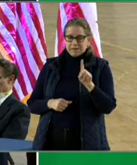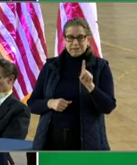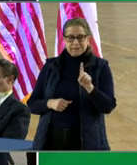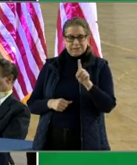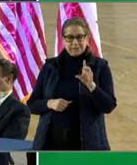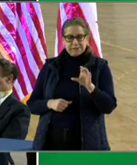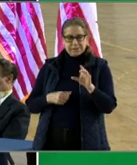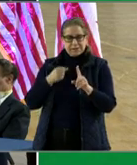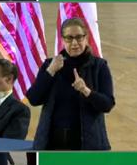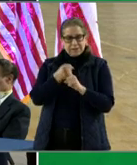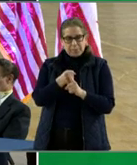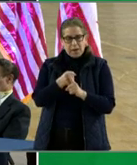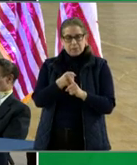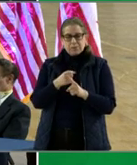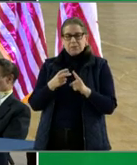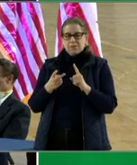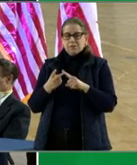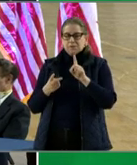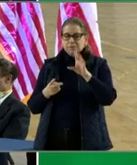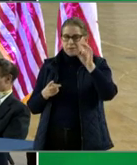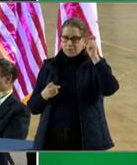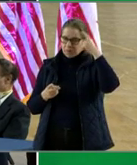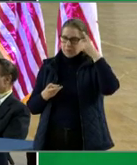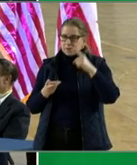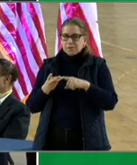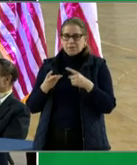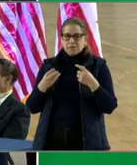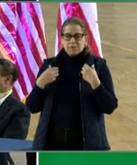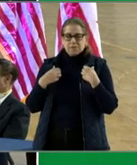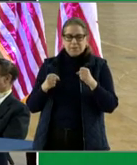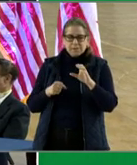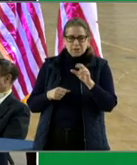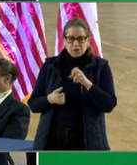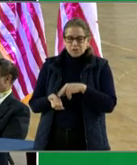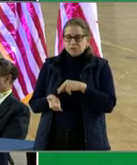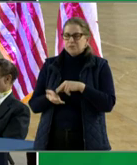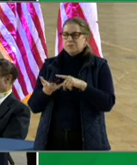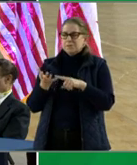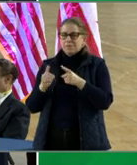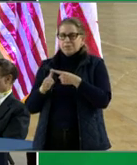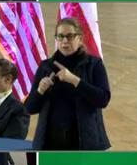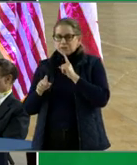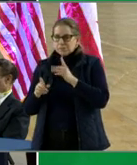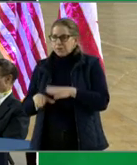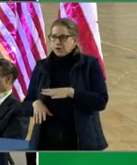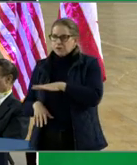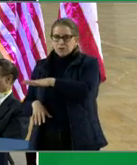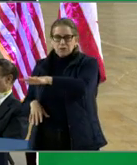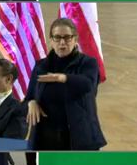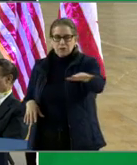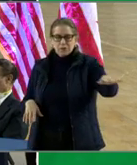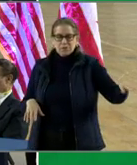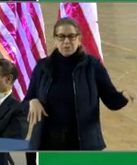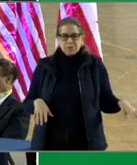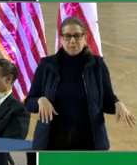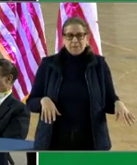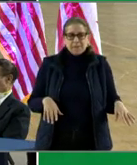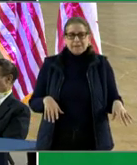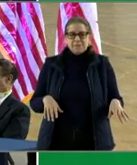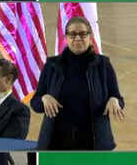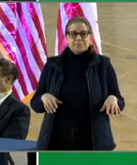responders? So I'll take the first question first. Everyone does not have the infection at the same